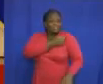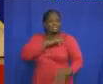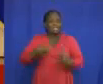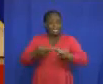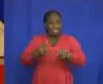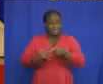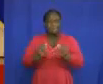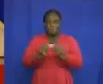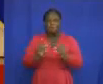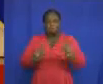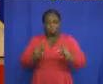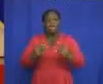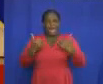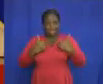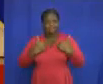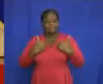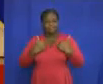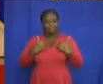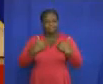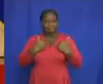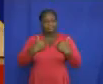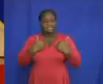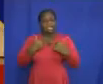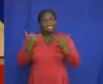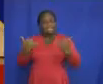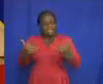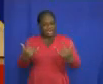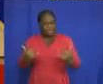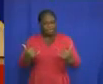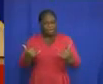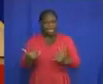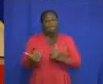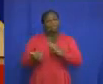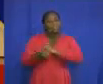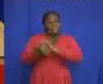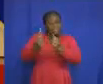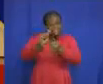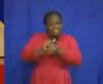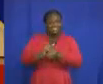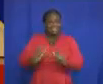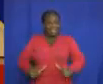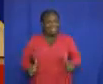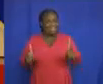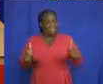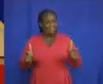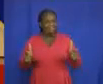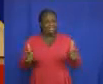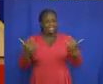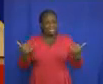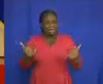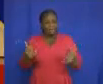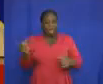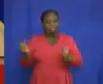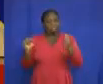and enhance herd immunity, which will help return our lives to normalcy, the Imposition of